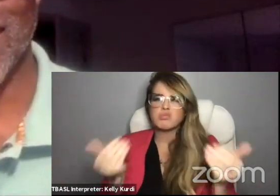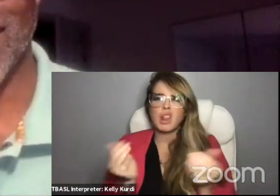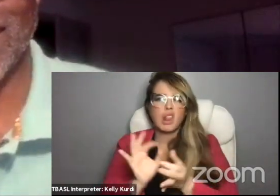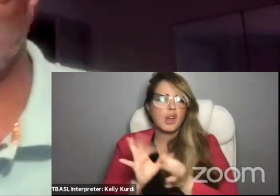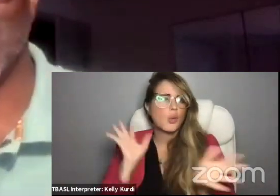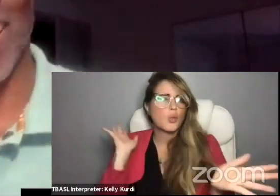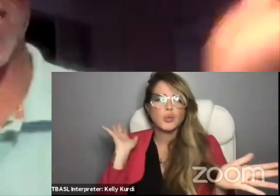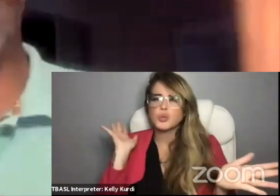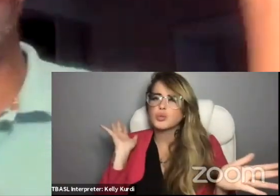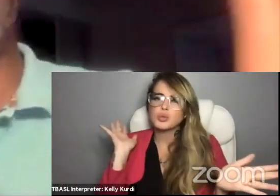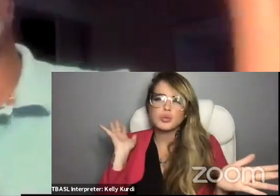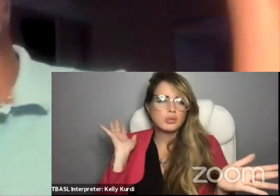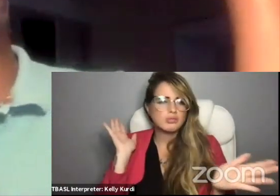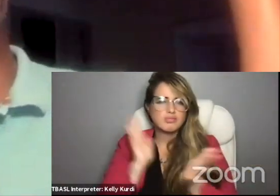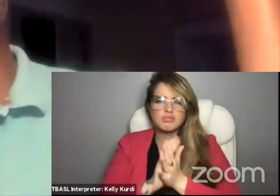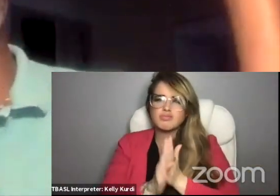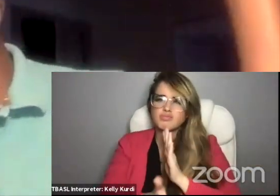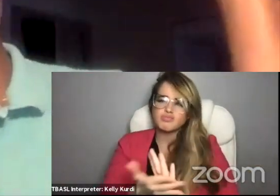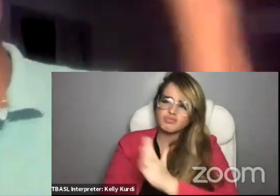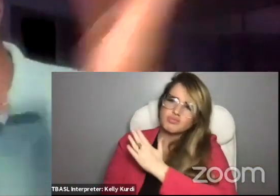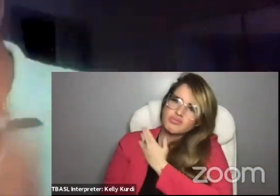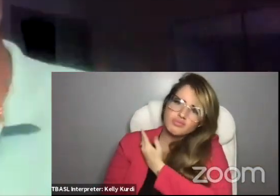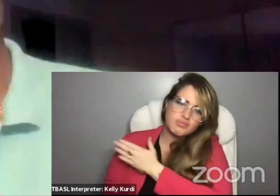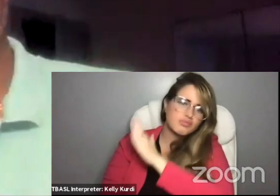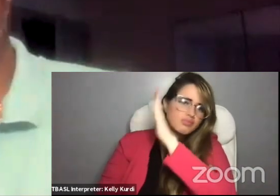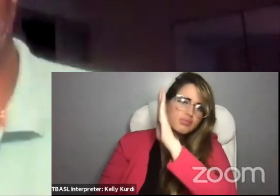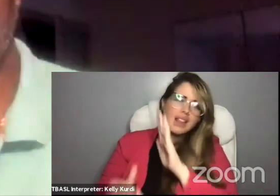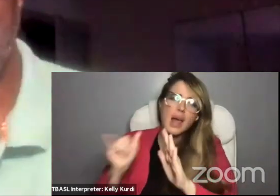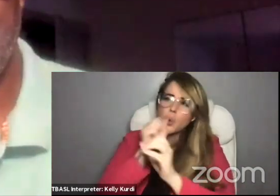You know, this is gonna like a balloon, it'll just kind of go up.